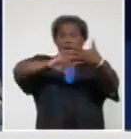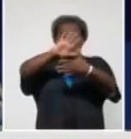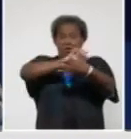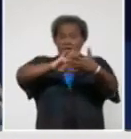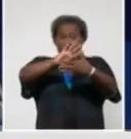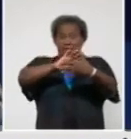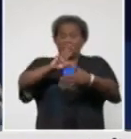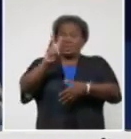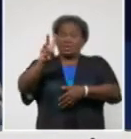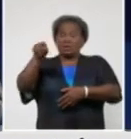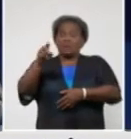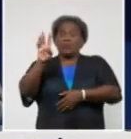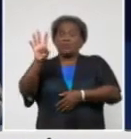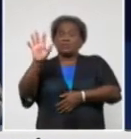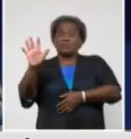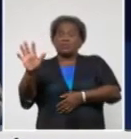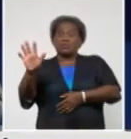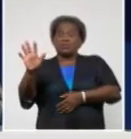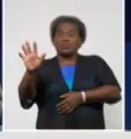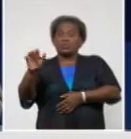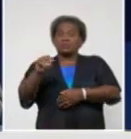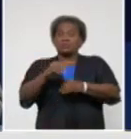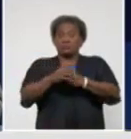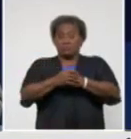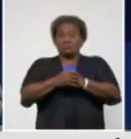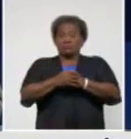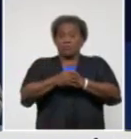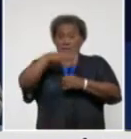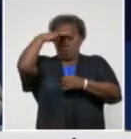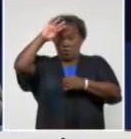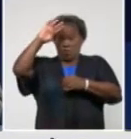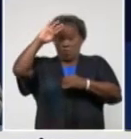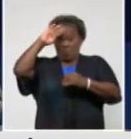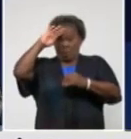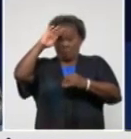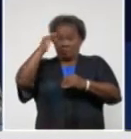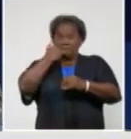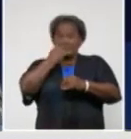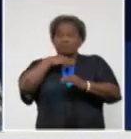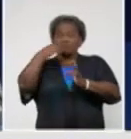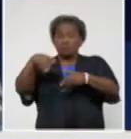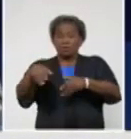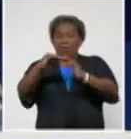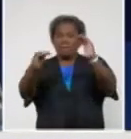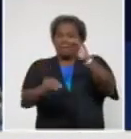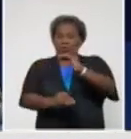As I always mention, 2 people were evacuated at the start of the pandemic.